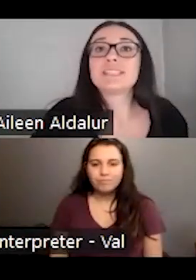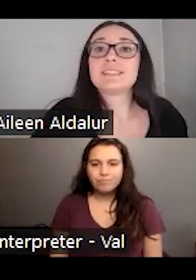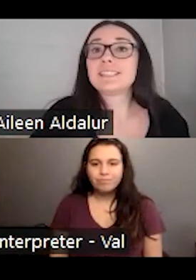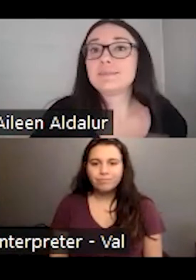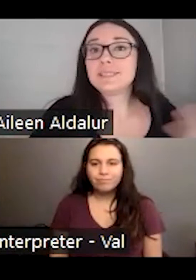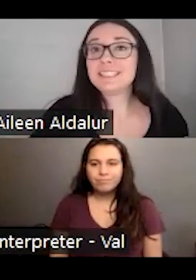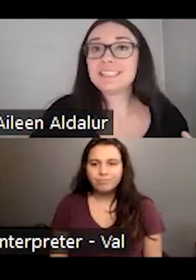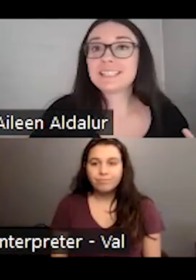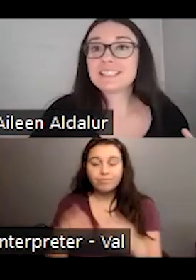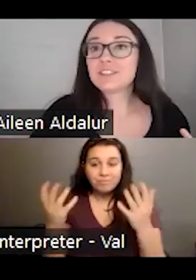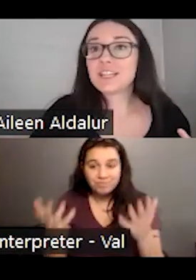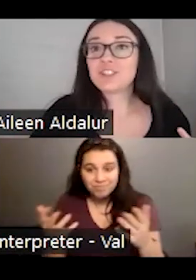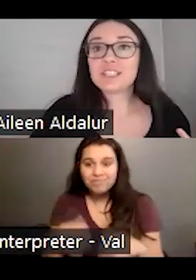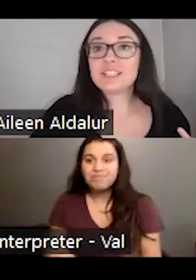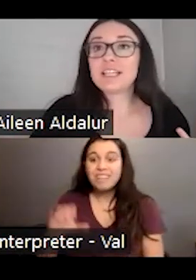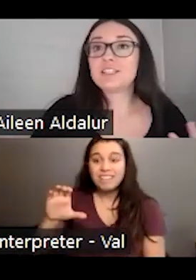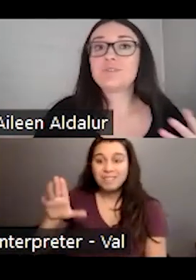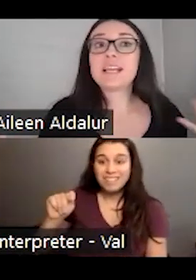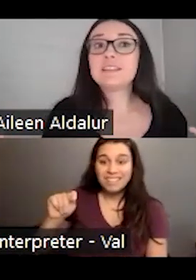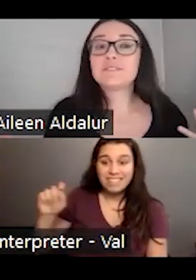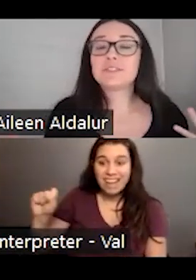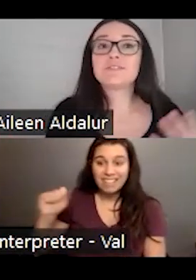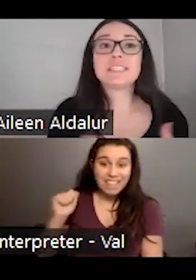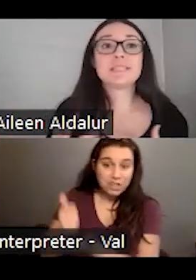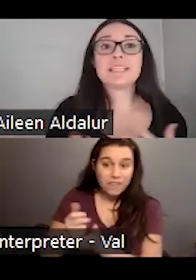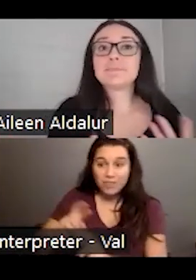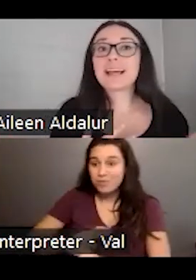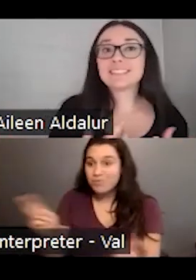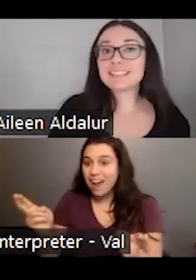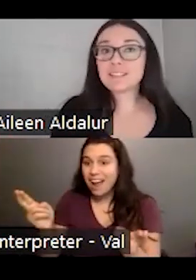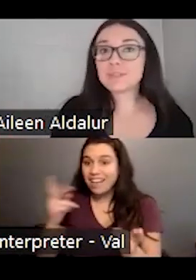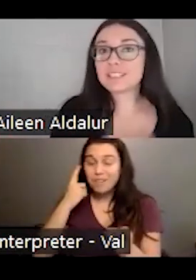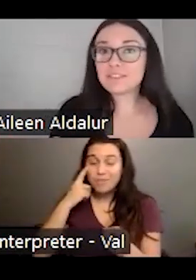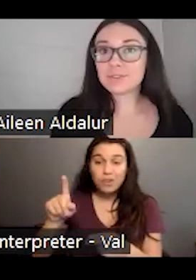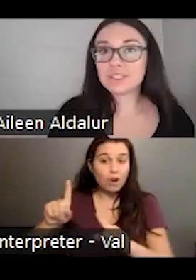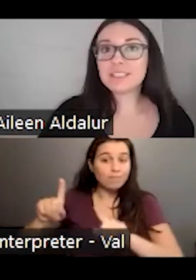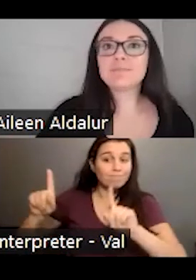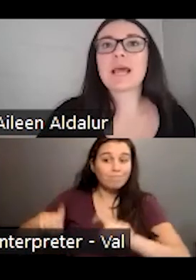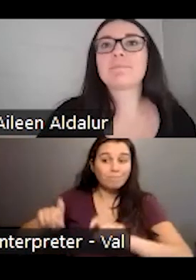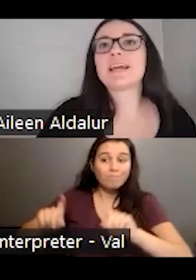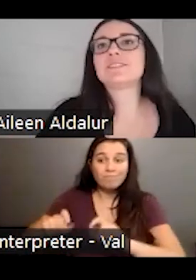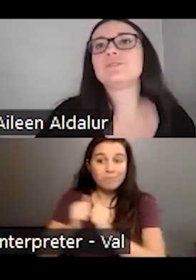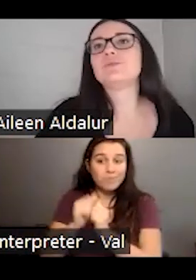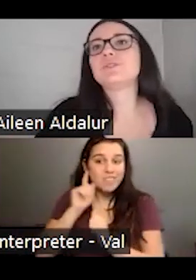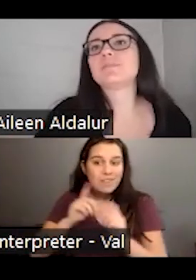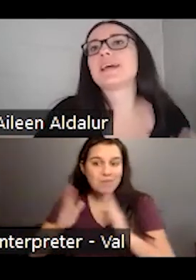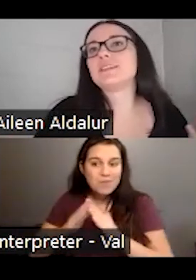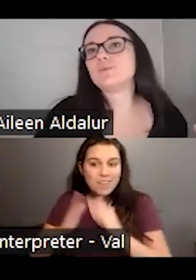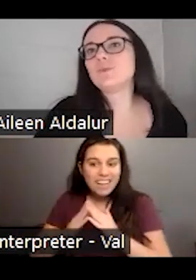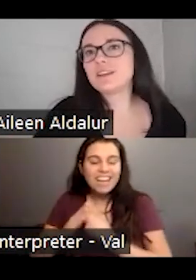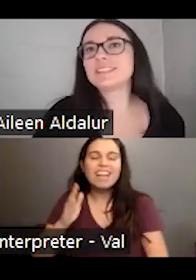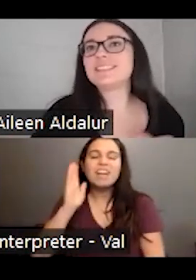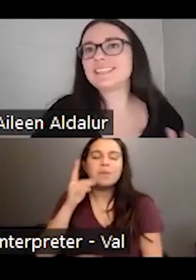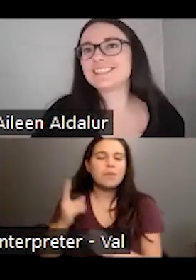So once the CBT-TS intervention is ready for feasibility and pilot testing with the deaf community, I plan to use